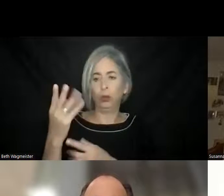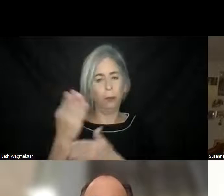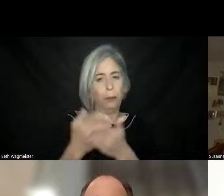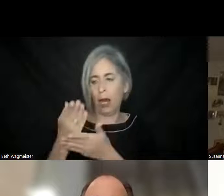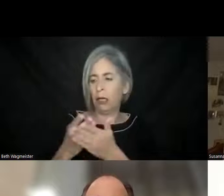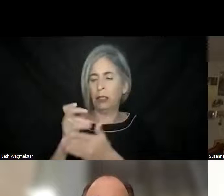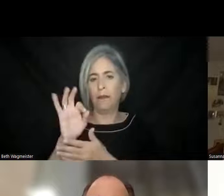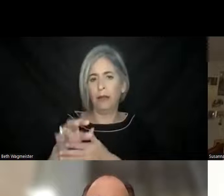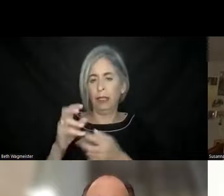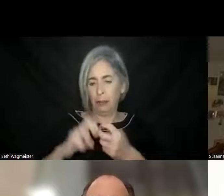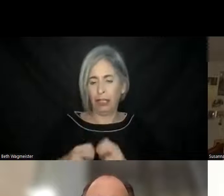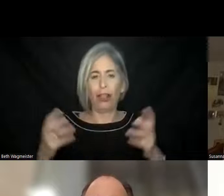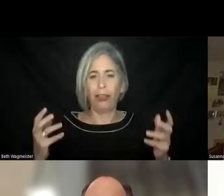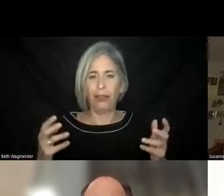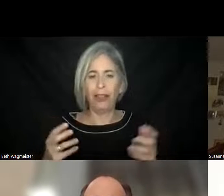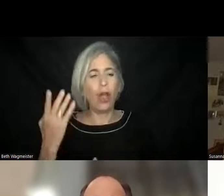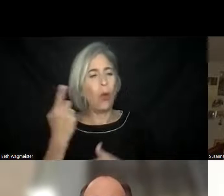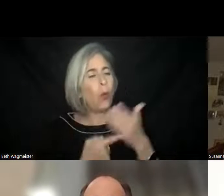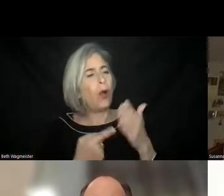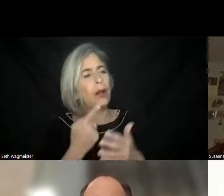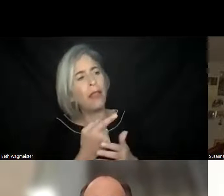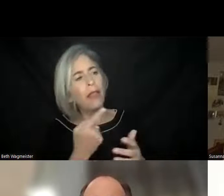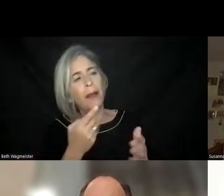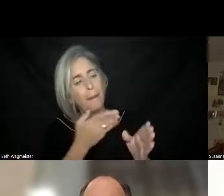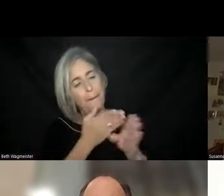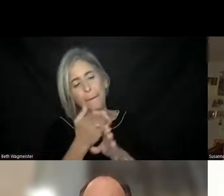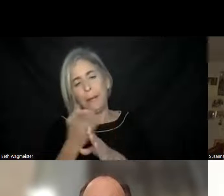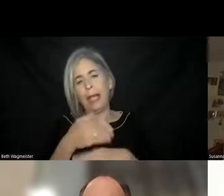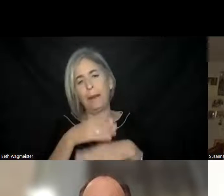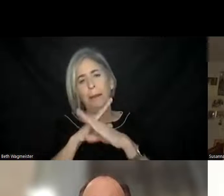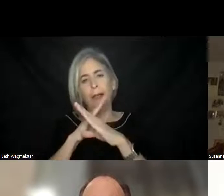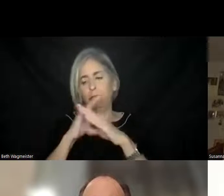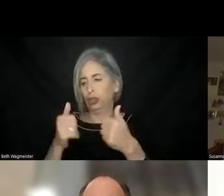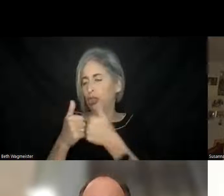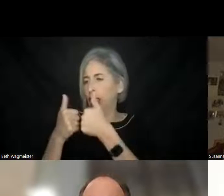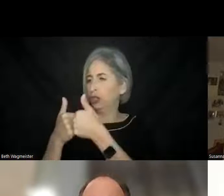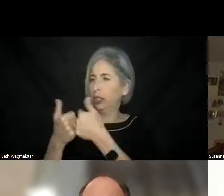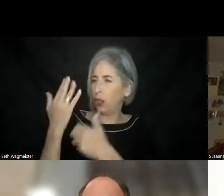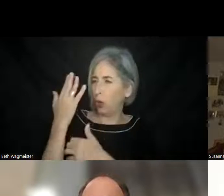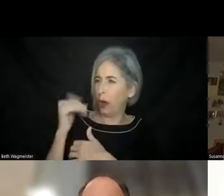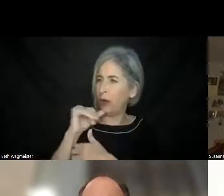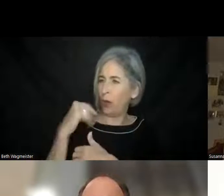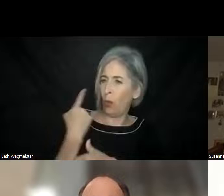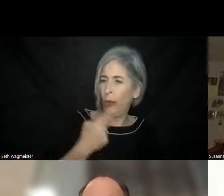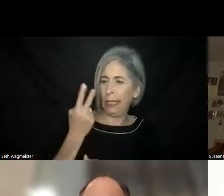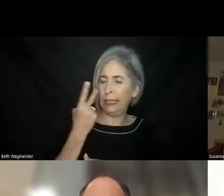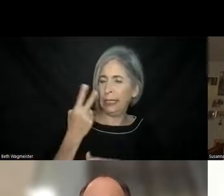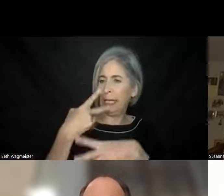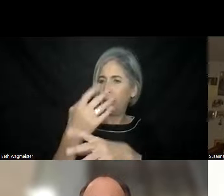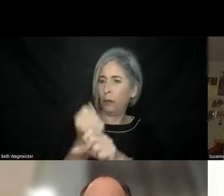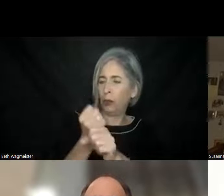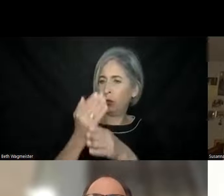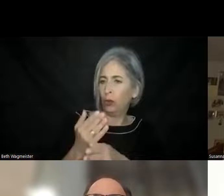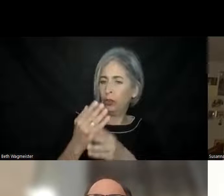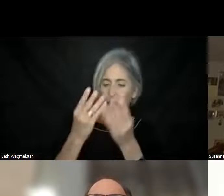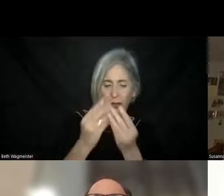of this puzzle. So what are the kind of the main barriers or the challenges? Why don't we see procurers kind of solving